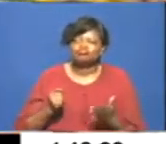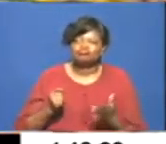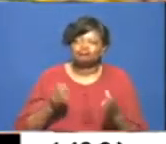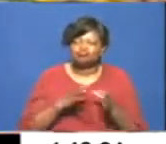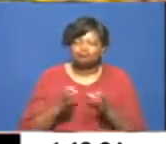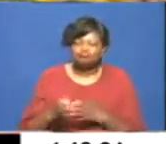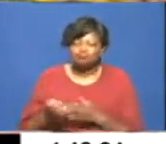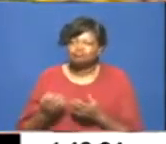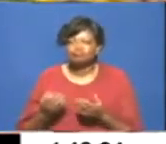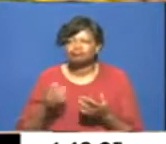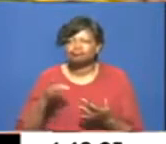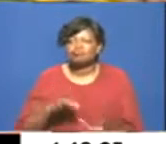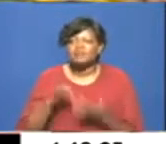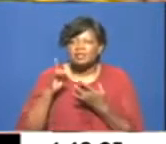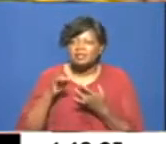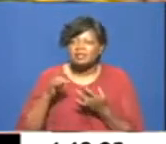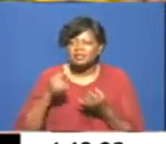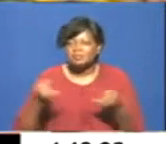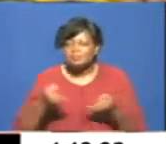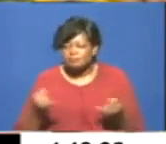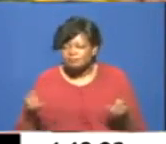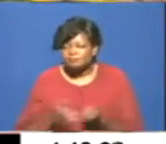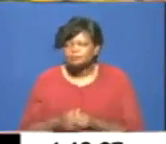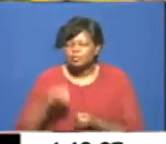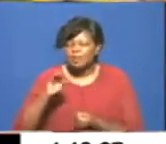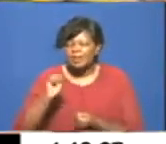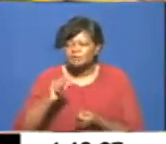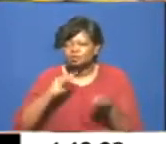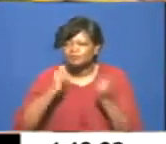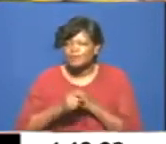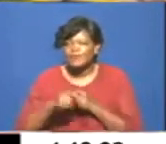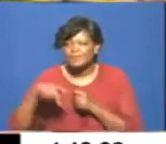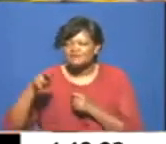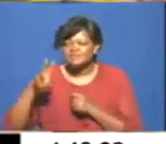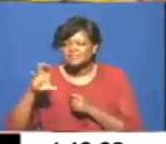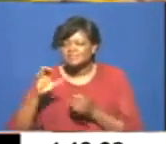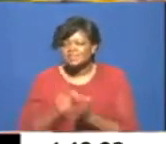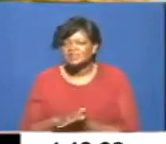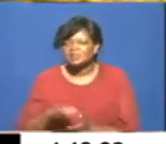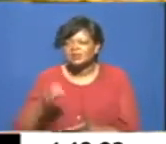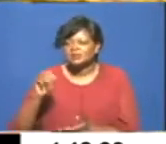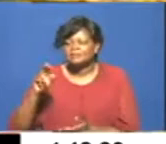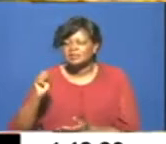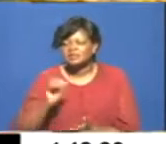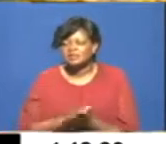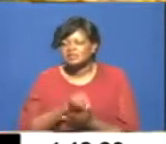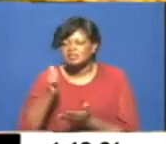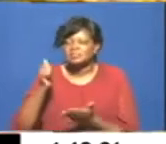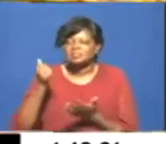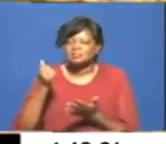facilities specializing in cables, wires, transformers, PVCs and meters, along with logistics center built